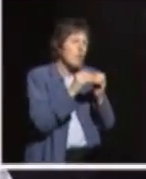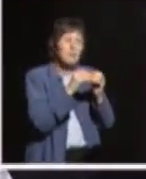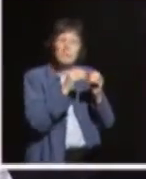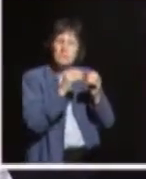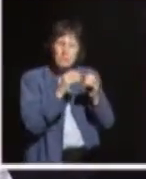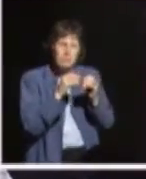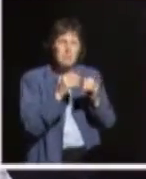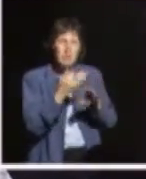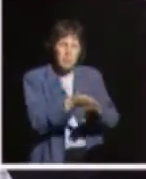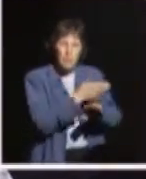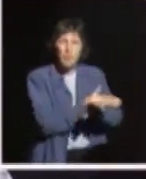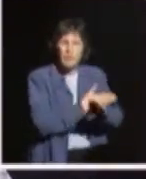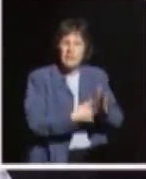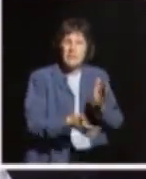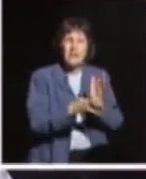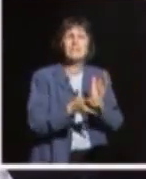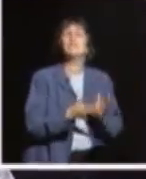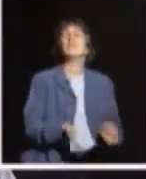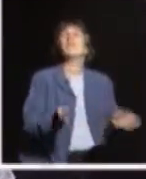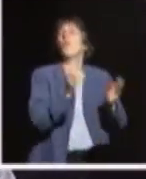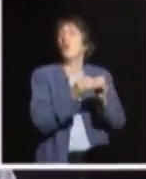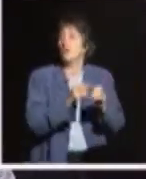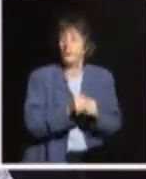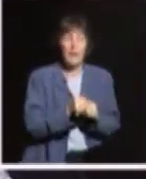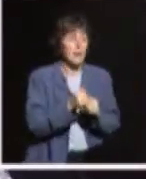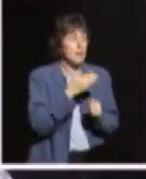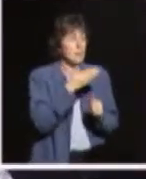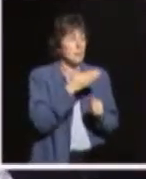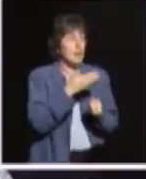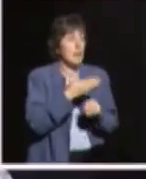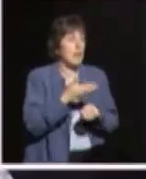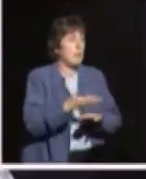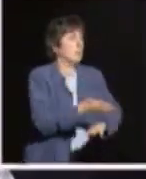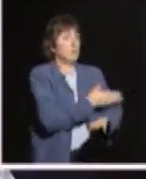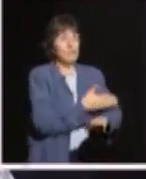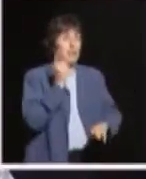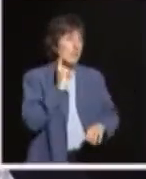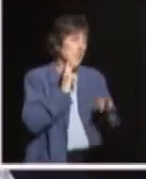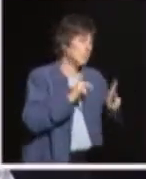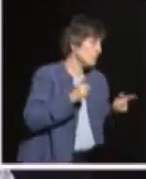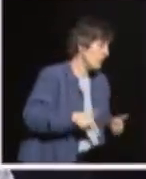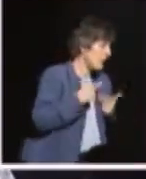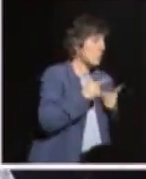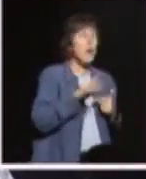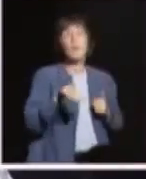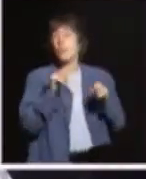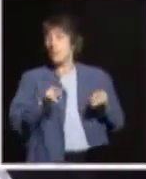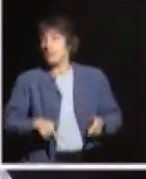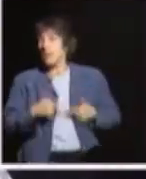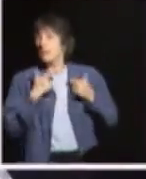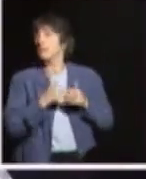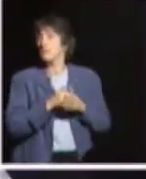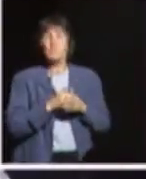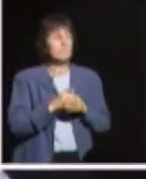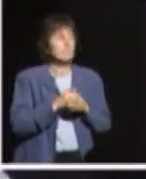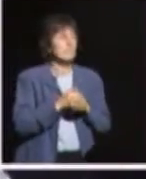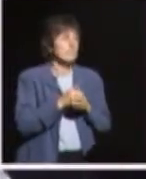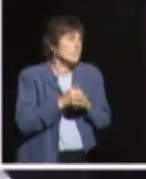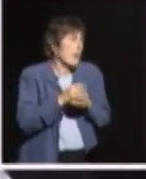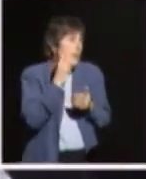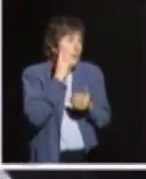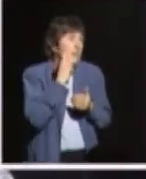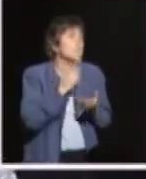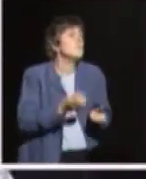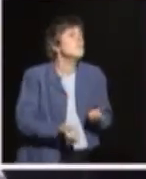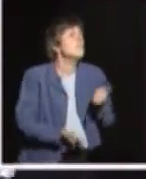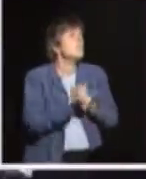enhance everyone's life, and including deaf people. You know, some of us have experienced it at some point in time. I